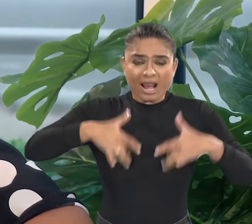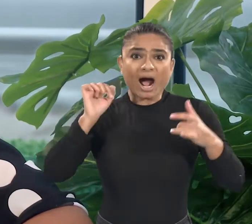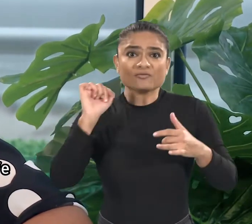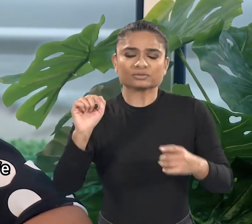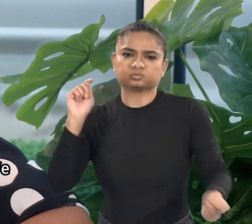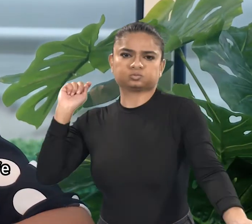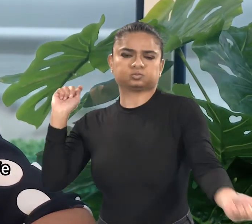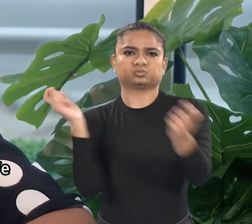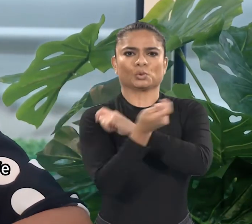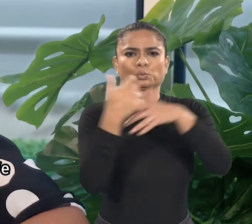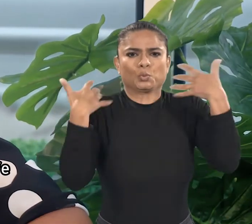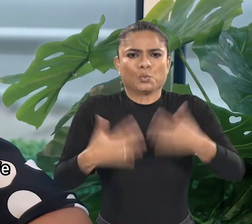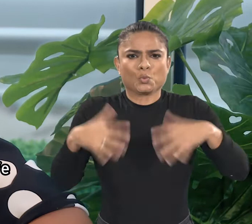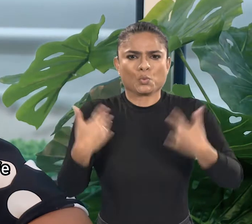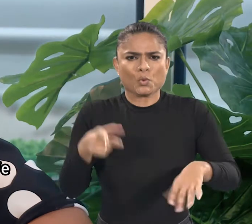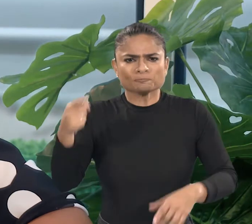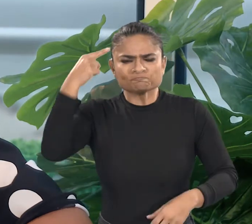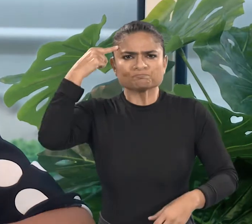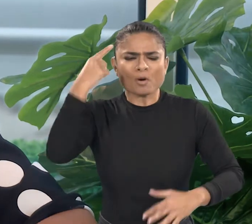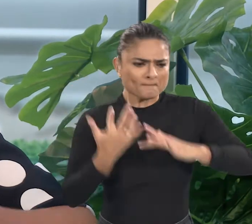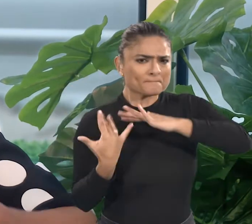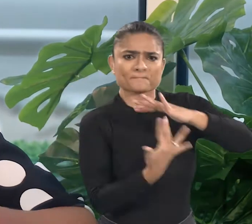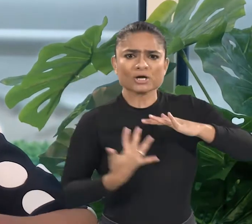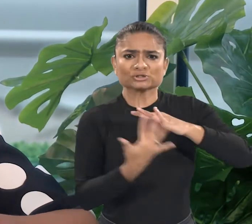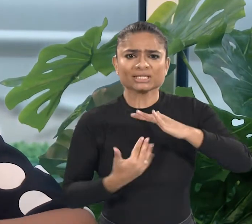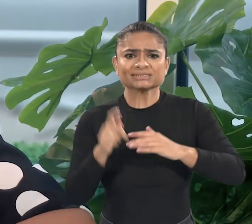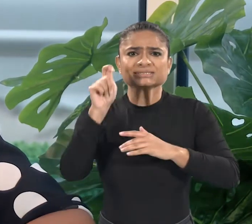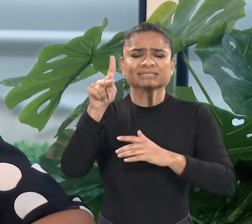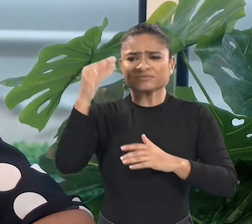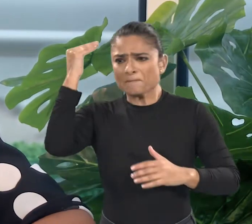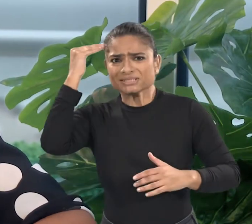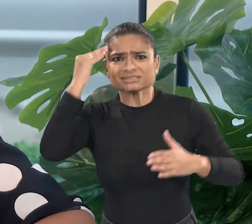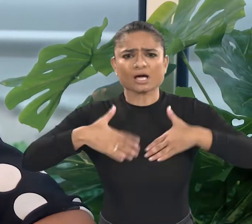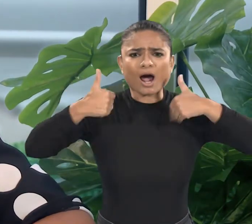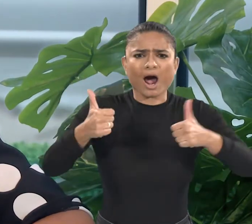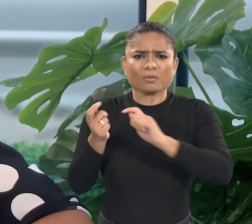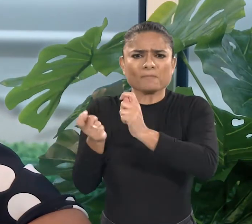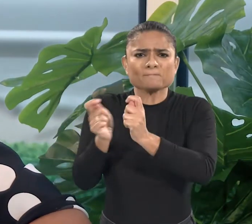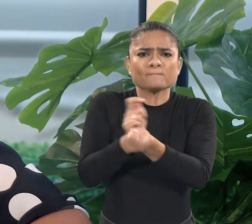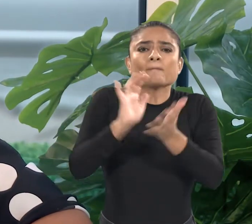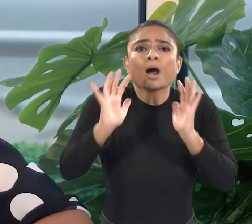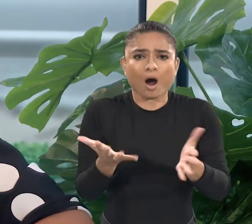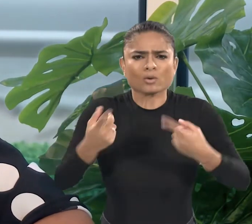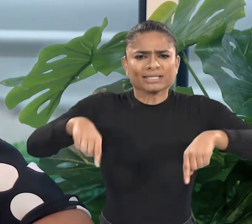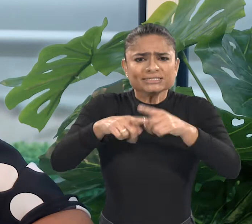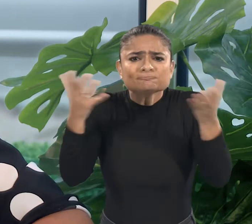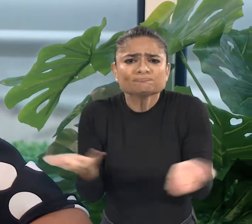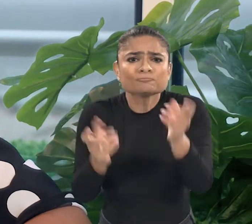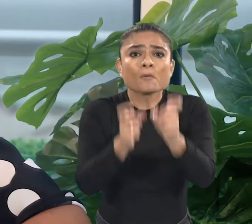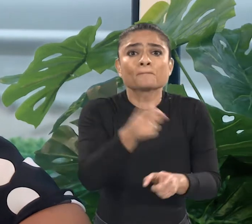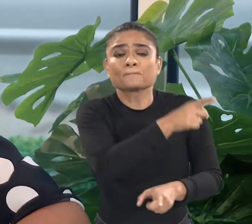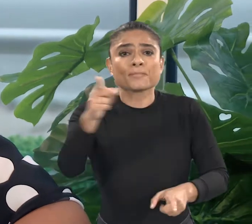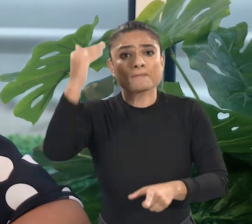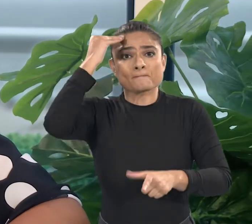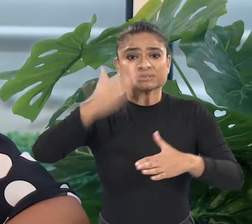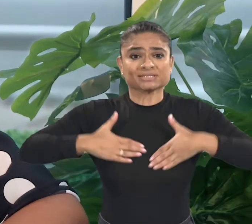disorder. This changed the trajectory of his life and he became passionate about mental health issues. Through his activism, he